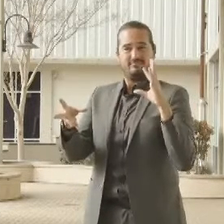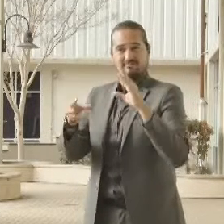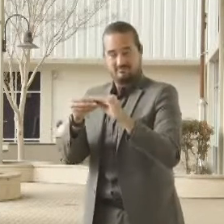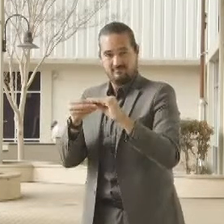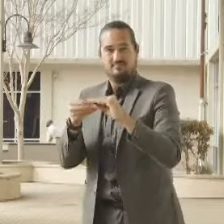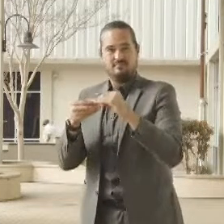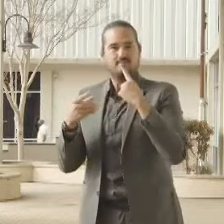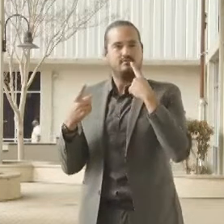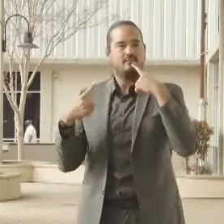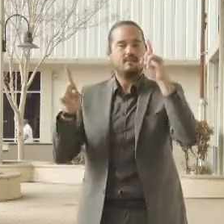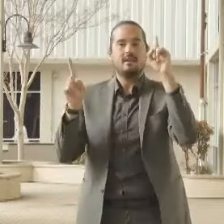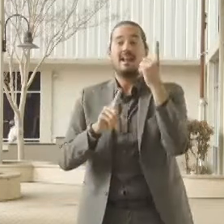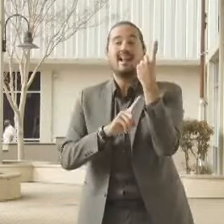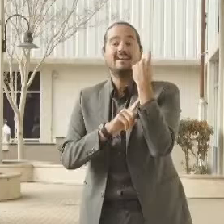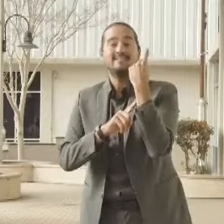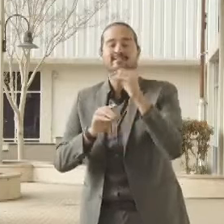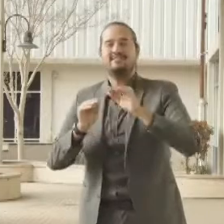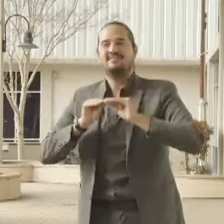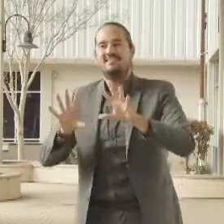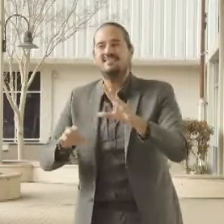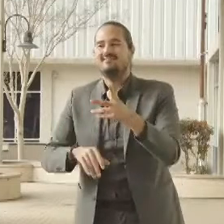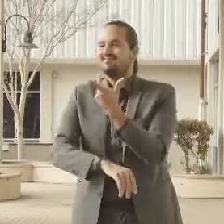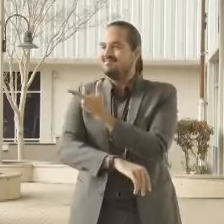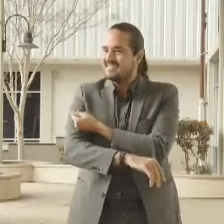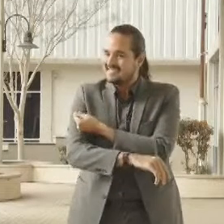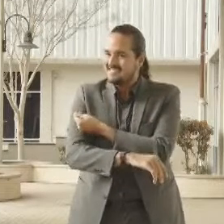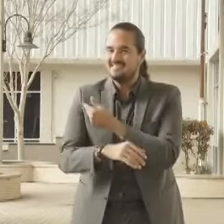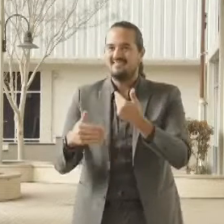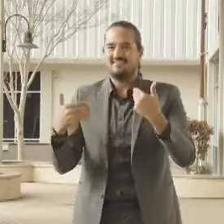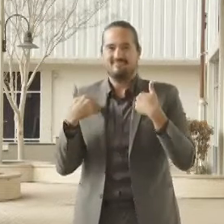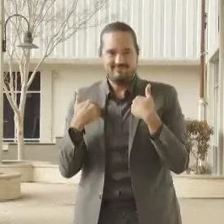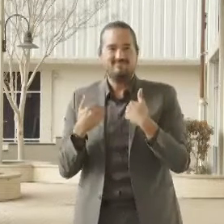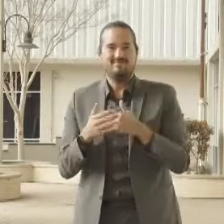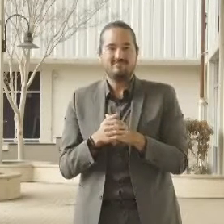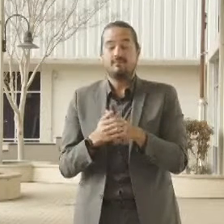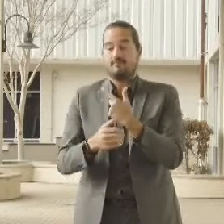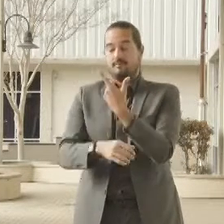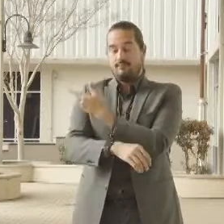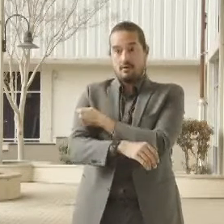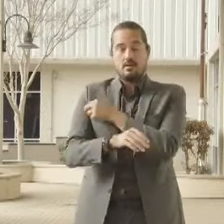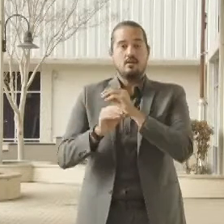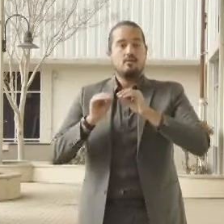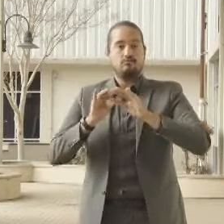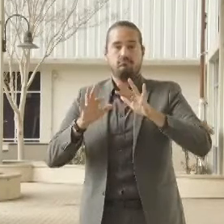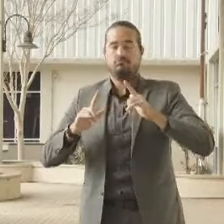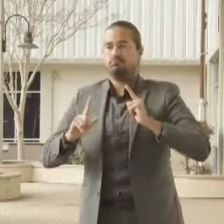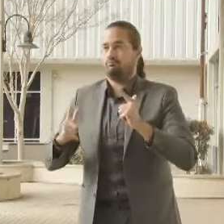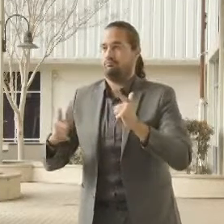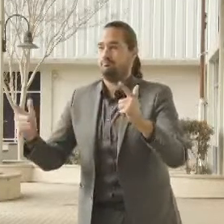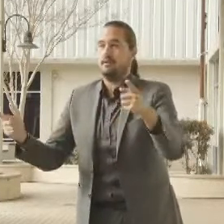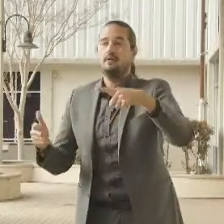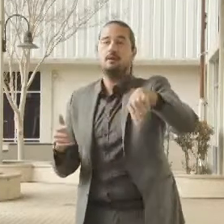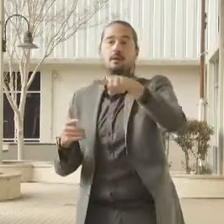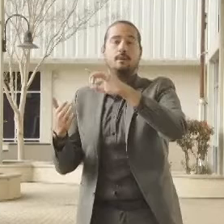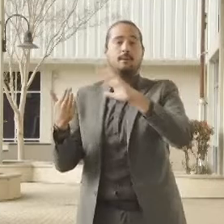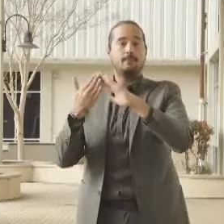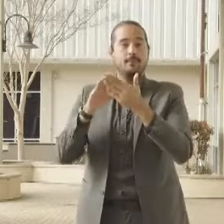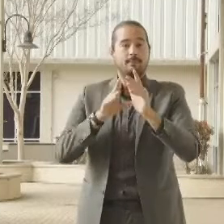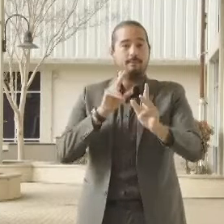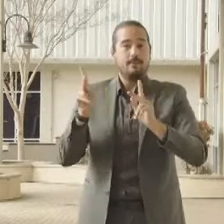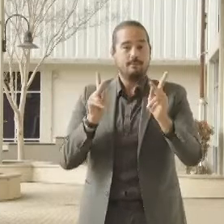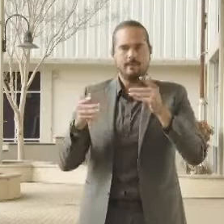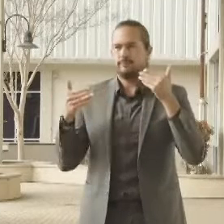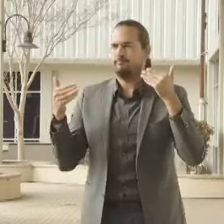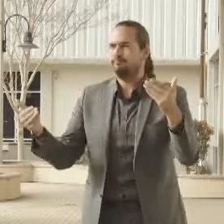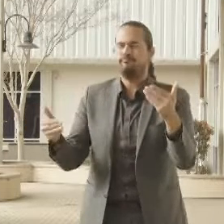available. And since that time in our community, people have really stepped up to become vaccinated when they're eligible and to become